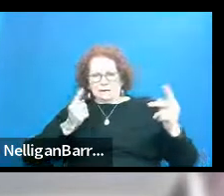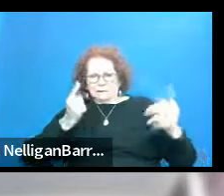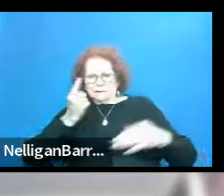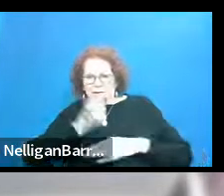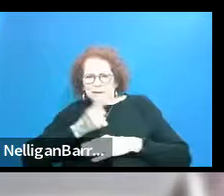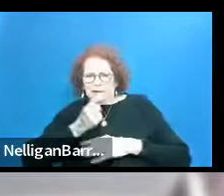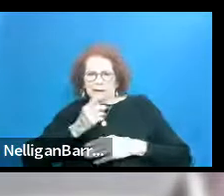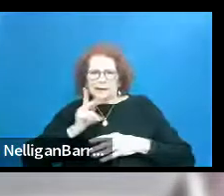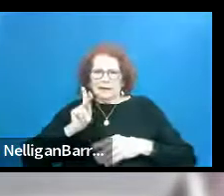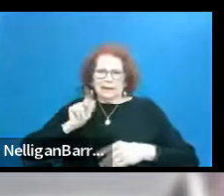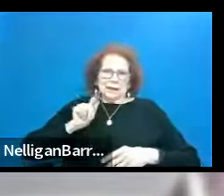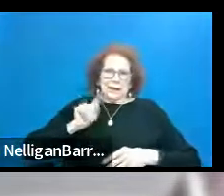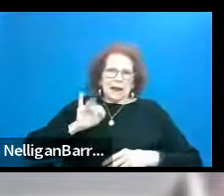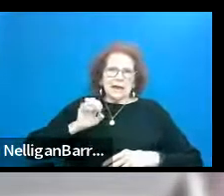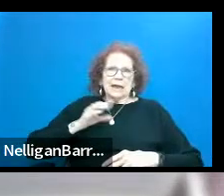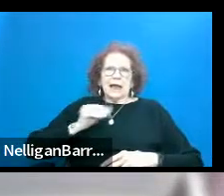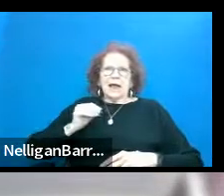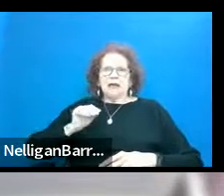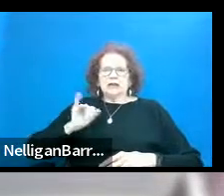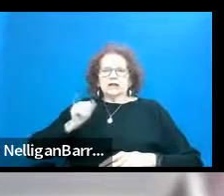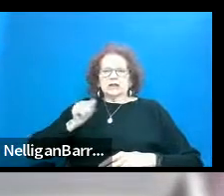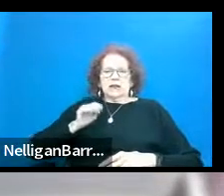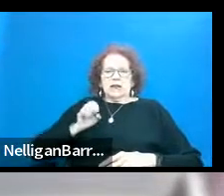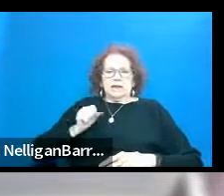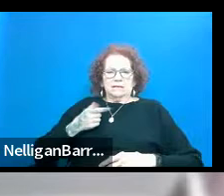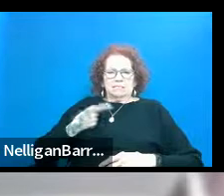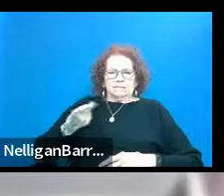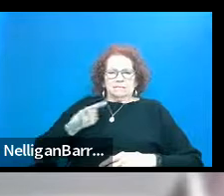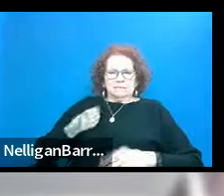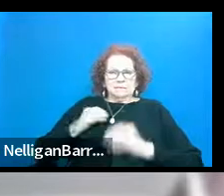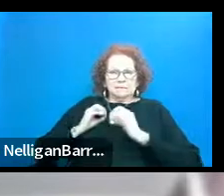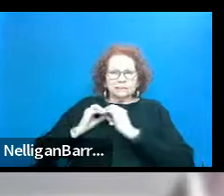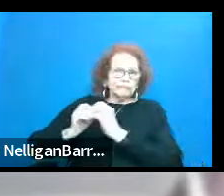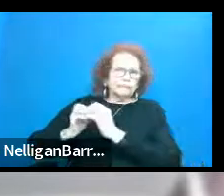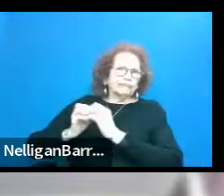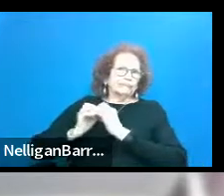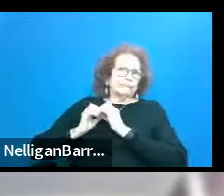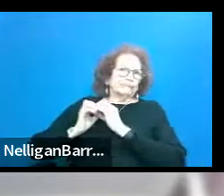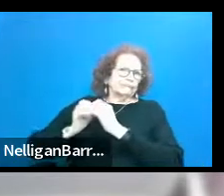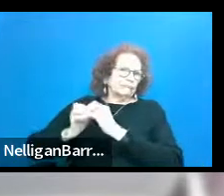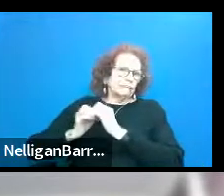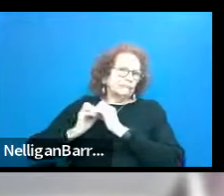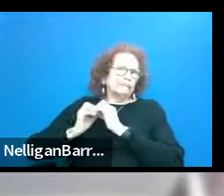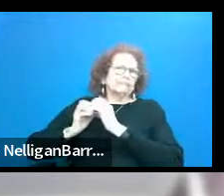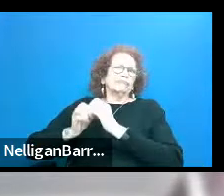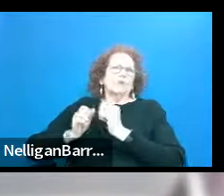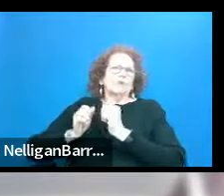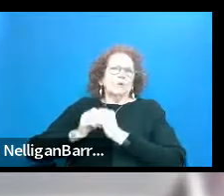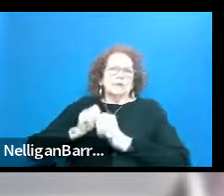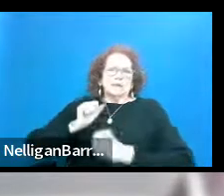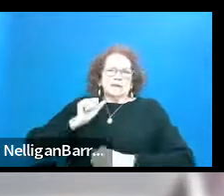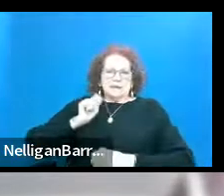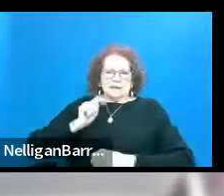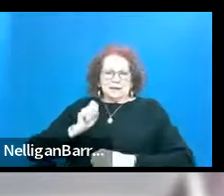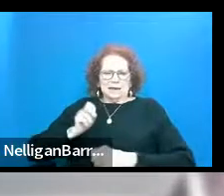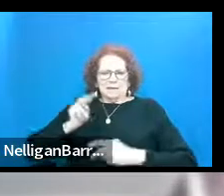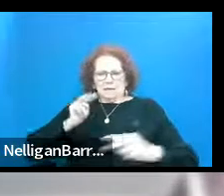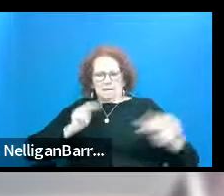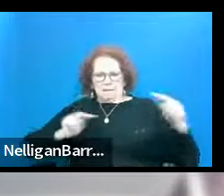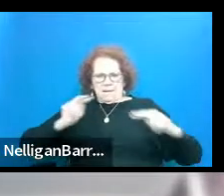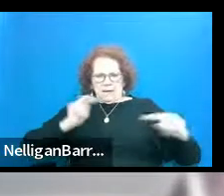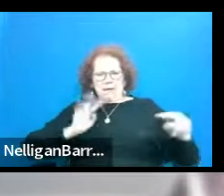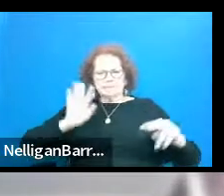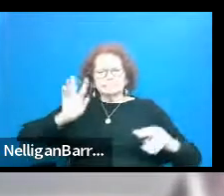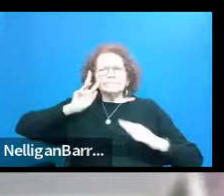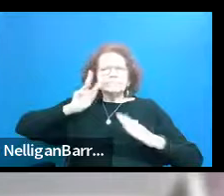in conversation with the state monitor on that. And the intent of the session, just for everyone, is to make sure that we